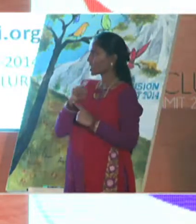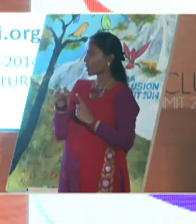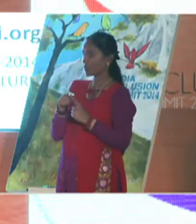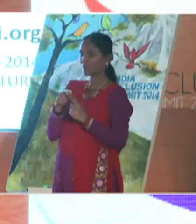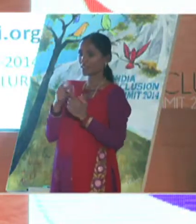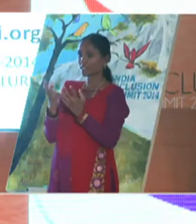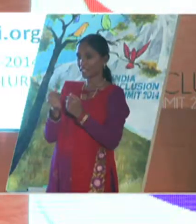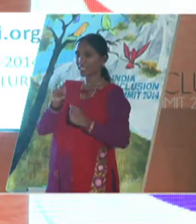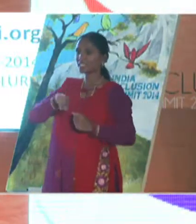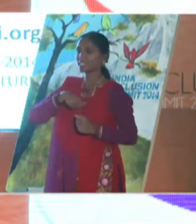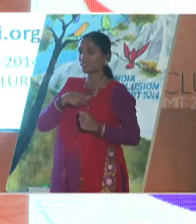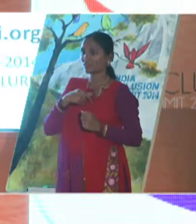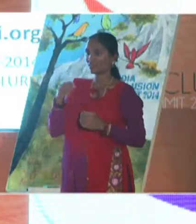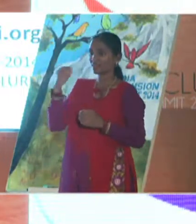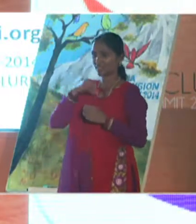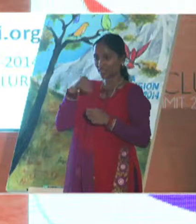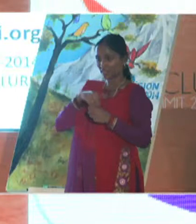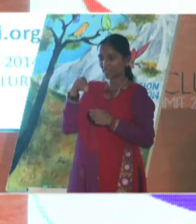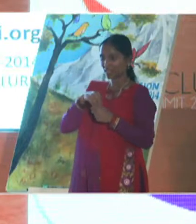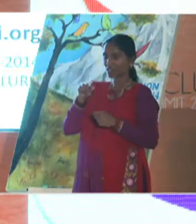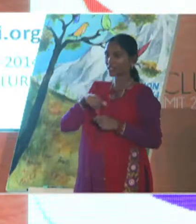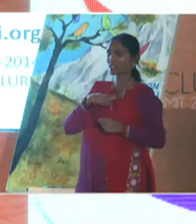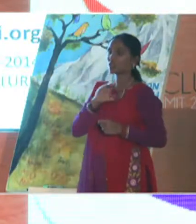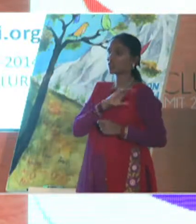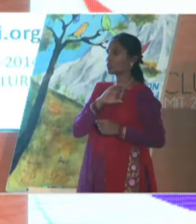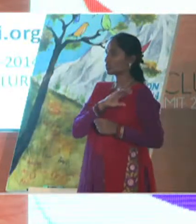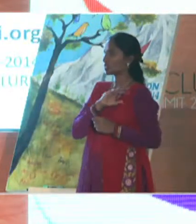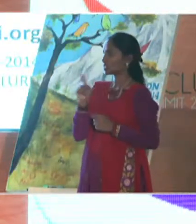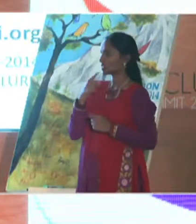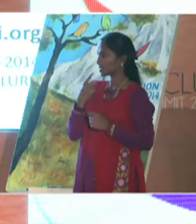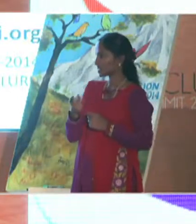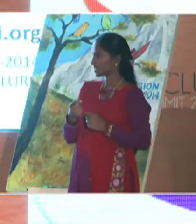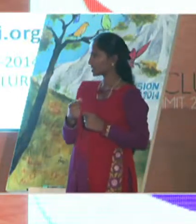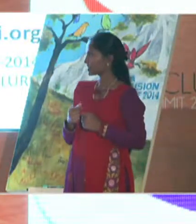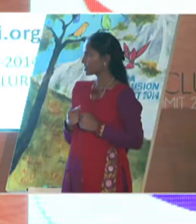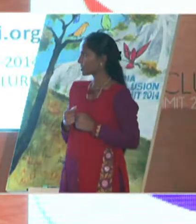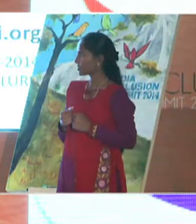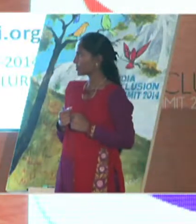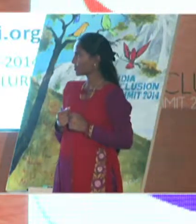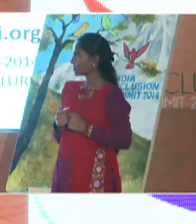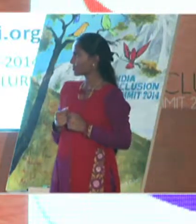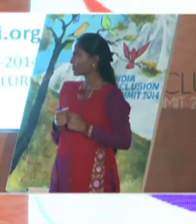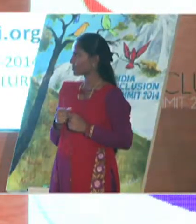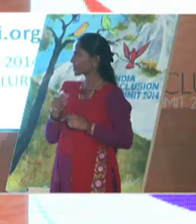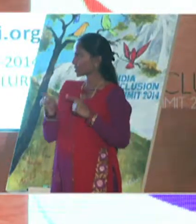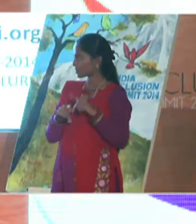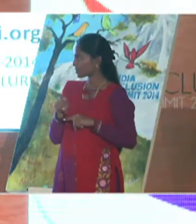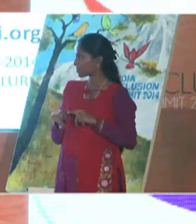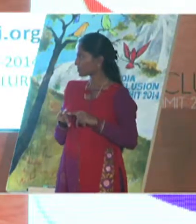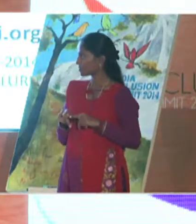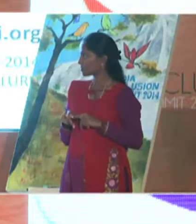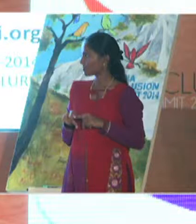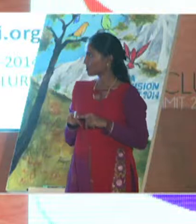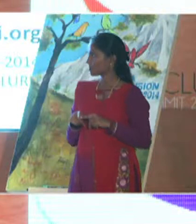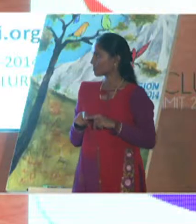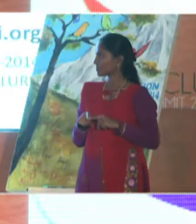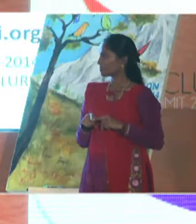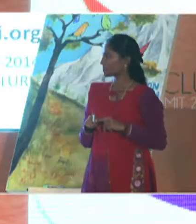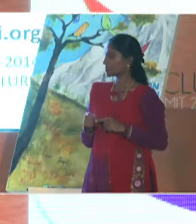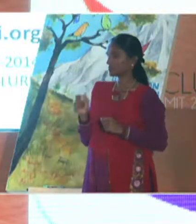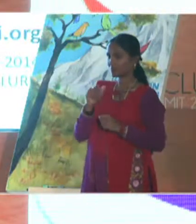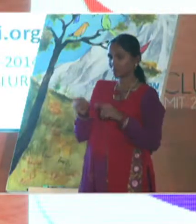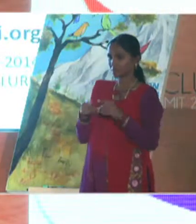gaining self-confidence. To stand up, she said she wanted to start a place where we train people so that they can stand